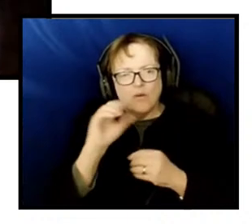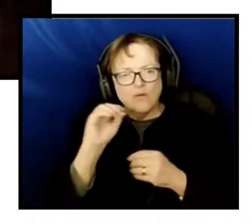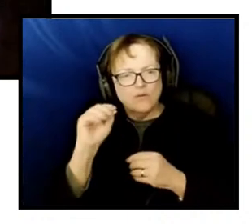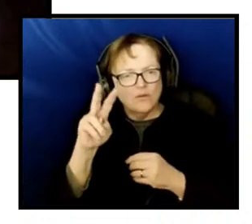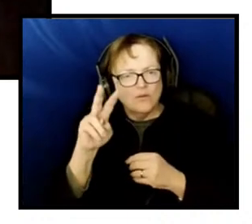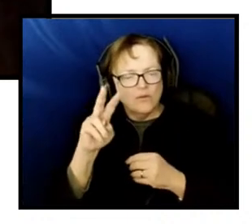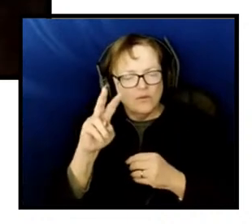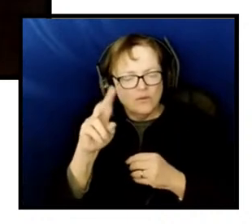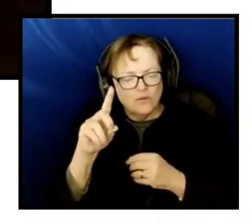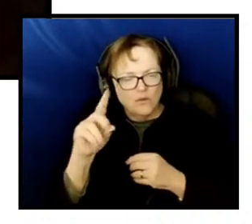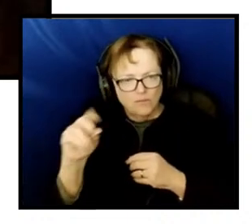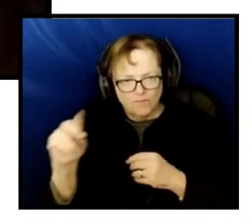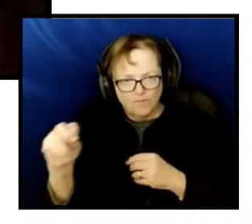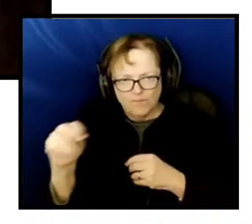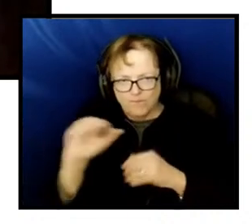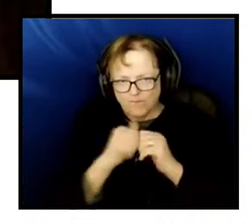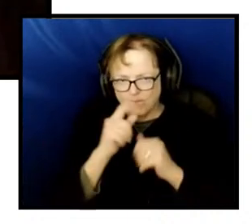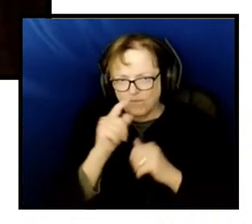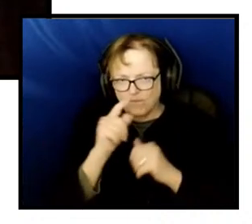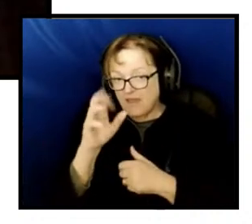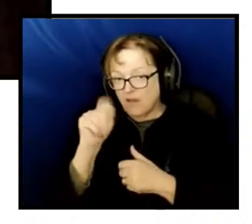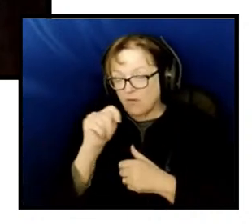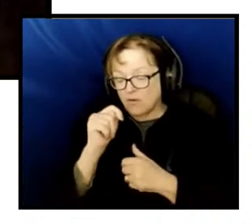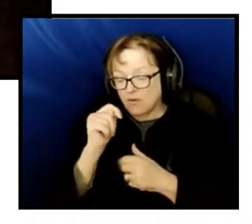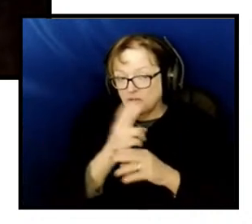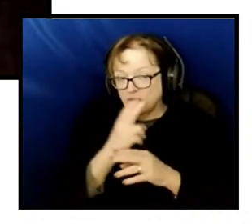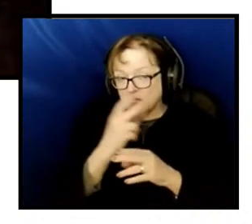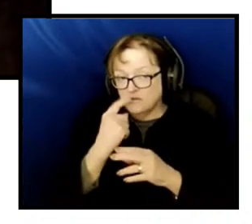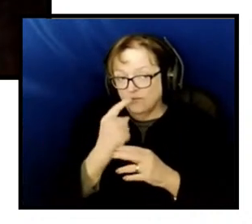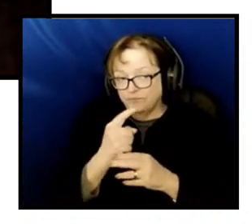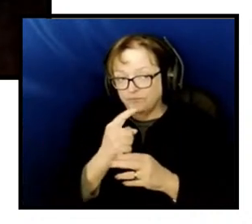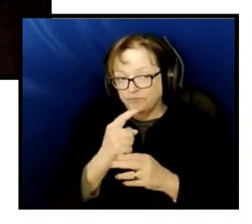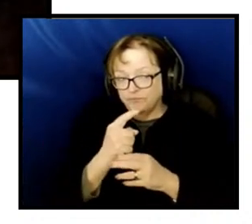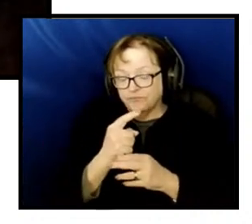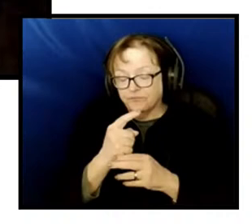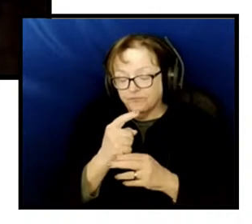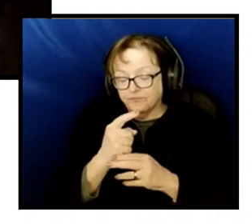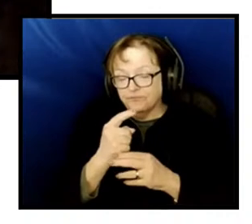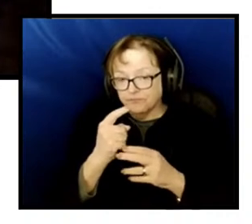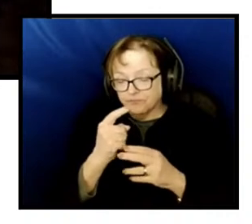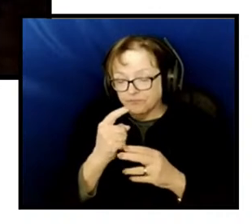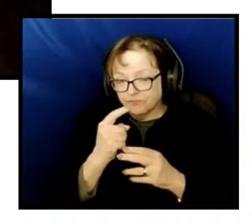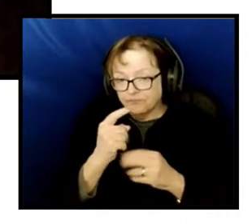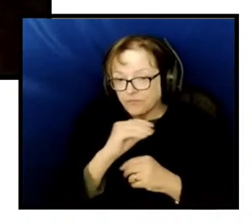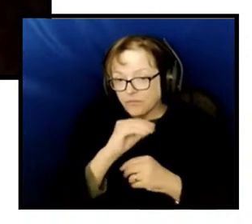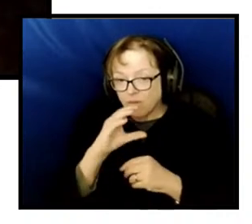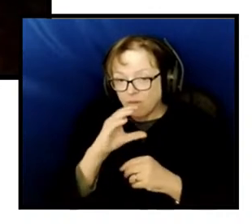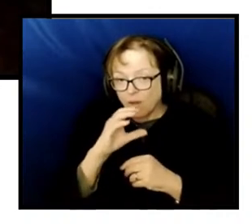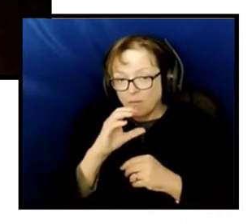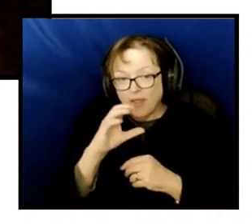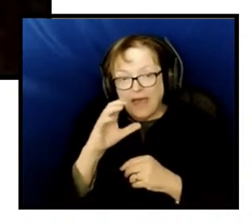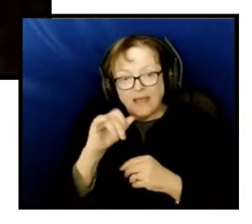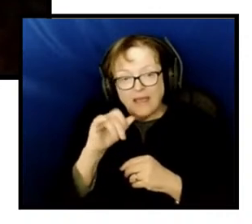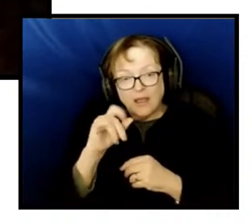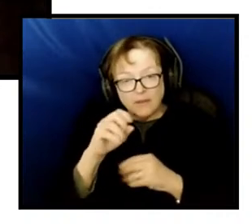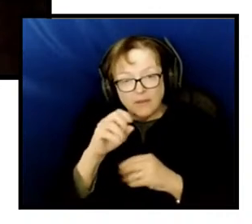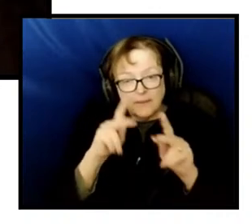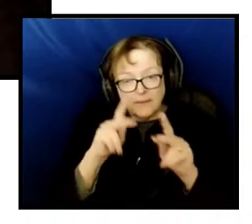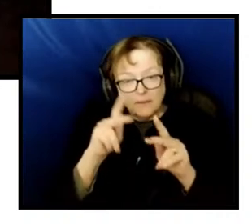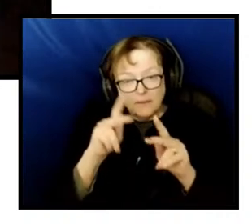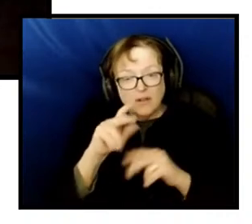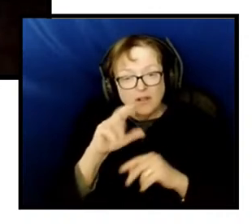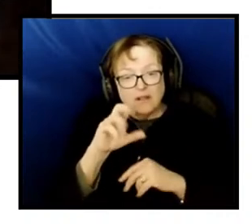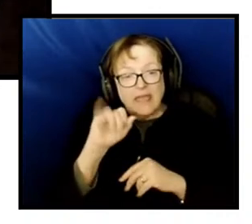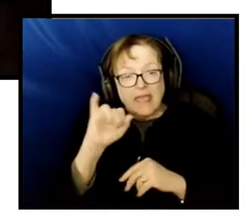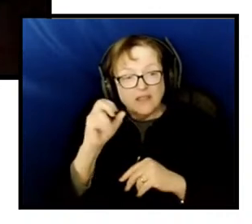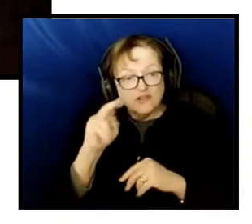tarot can be used as a divination practice, specifically for Black, queer, and trans people. And hearing their stories about how their lives